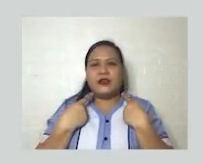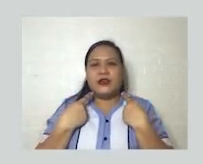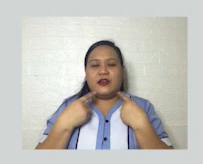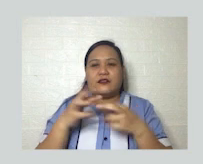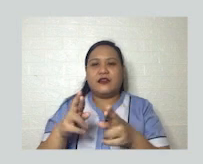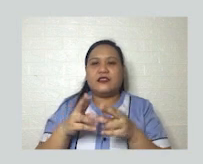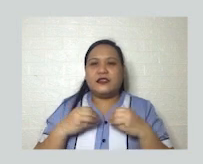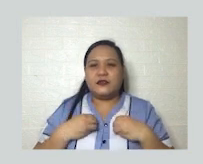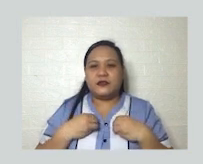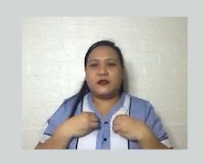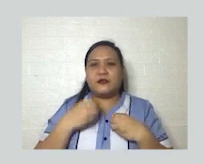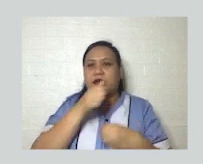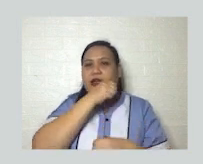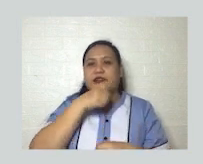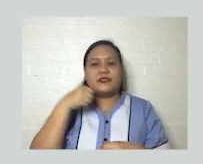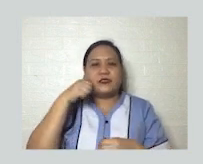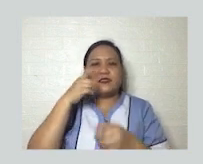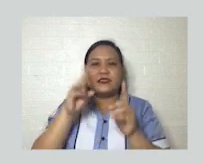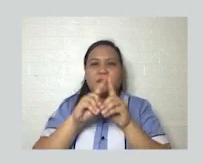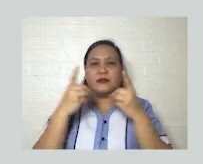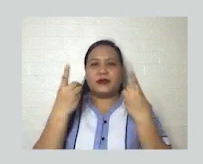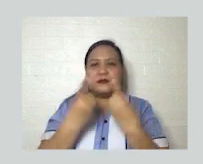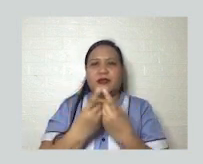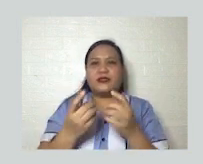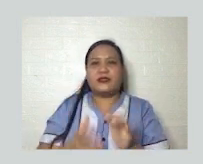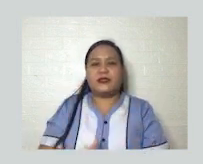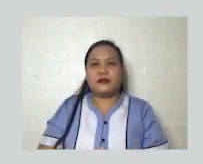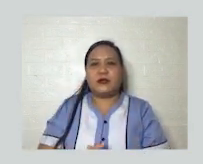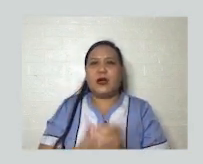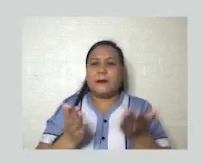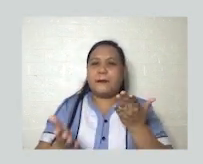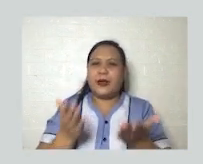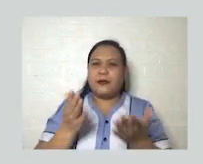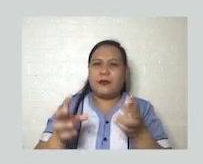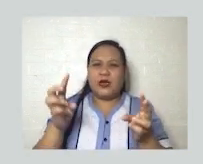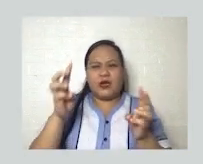received from our agriculture department.